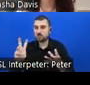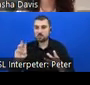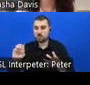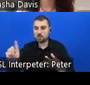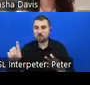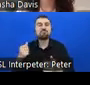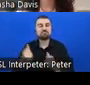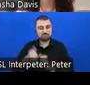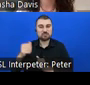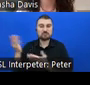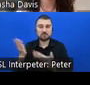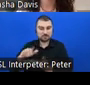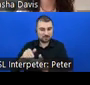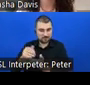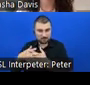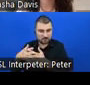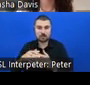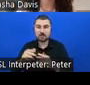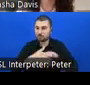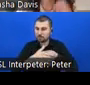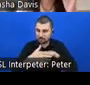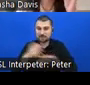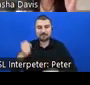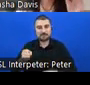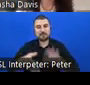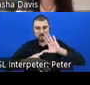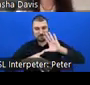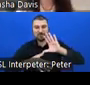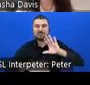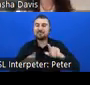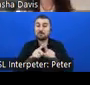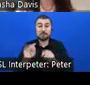Central America, the Caribbean, South America, and also Africa.